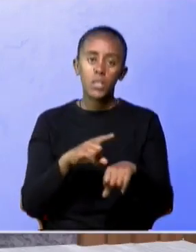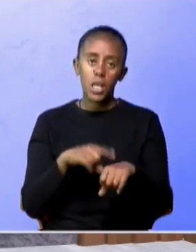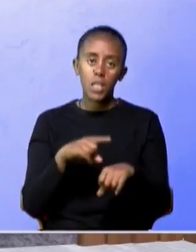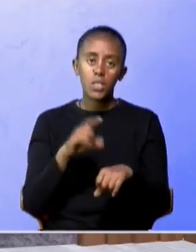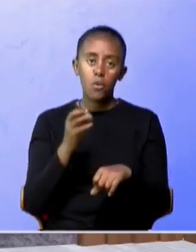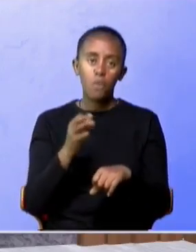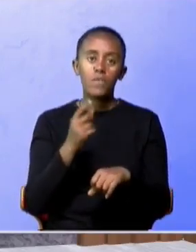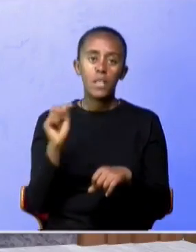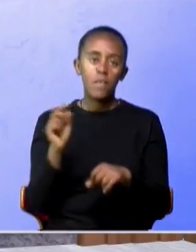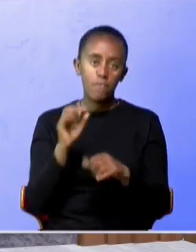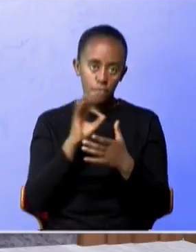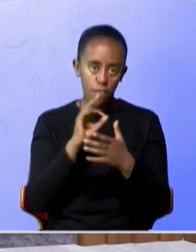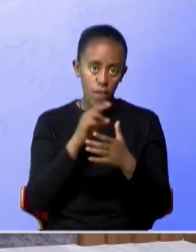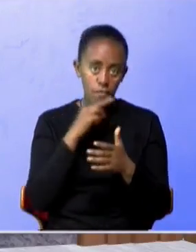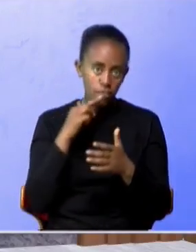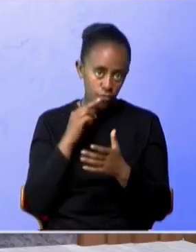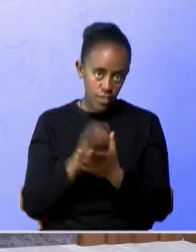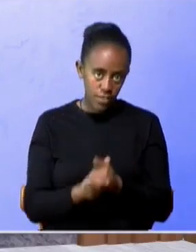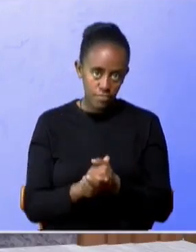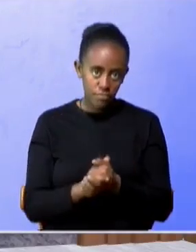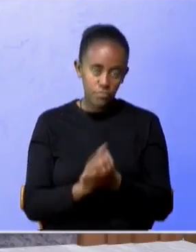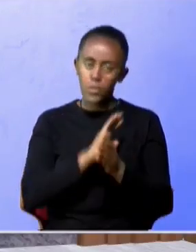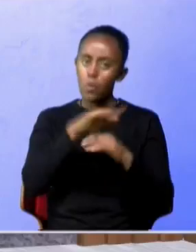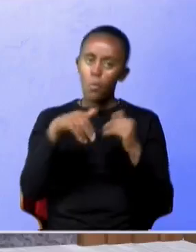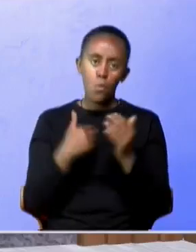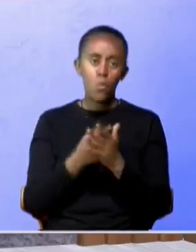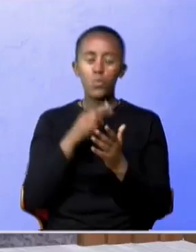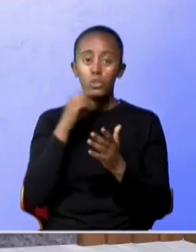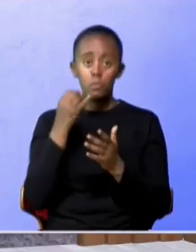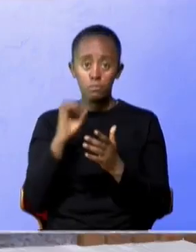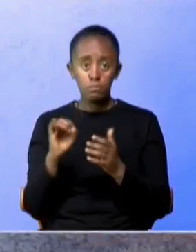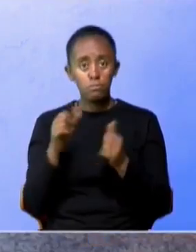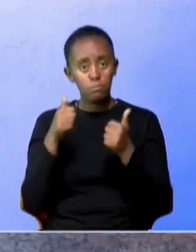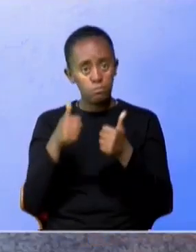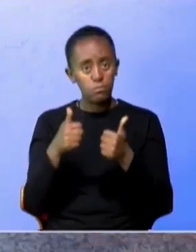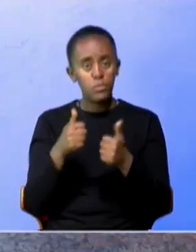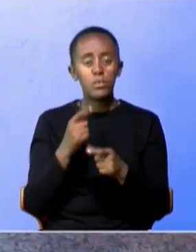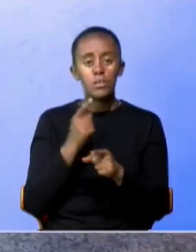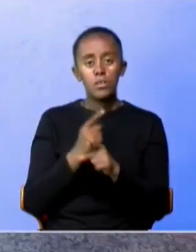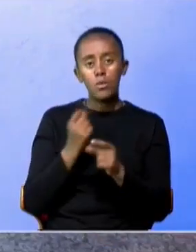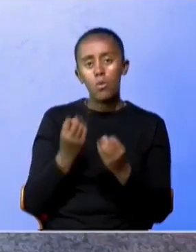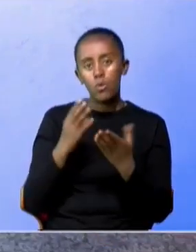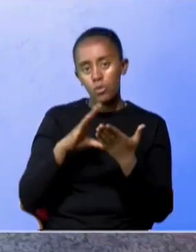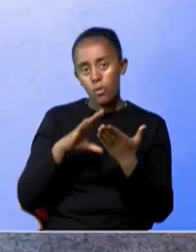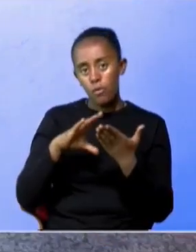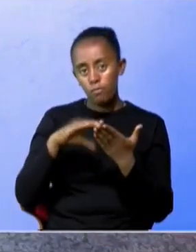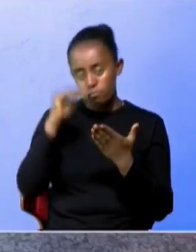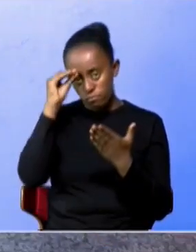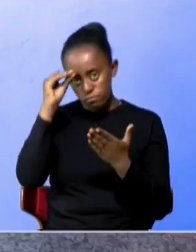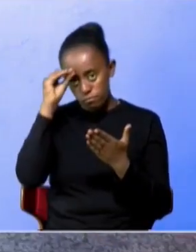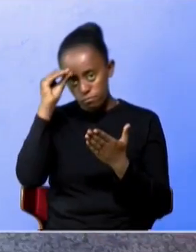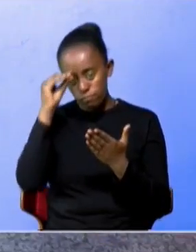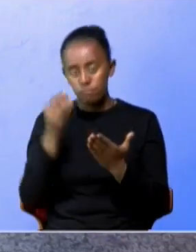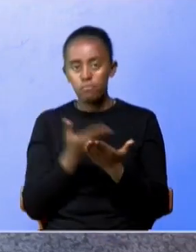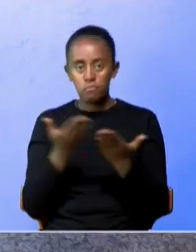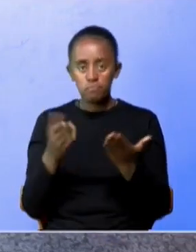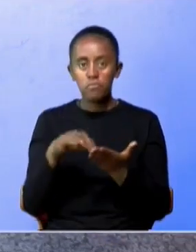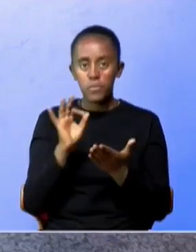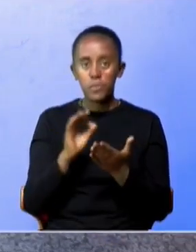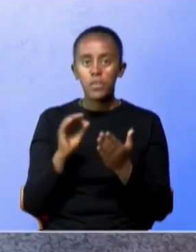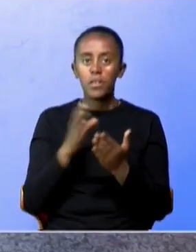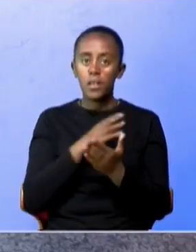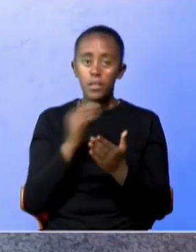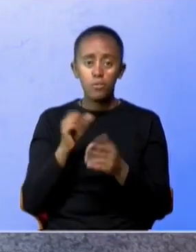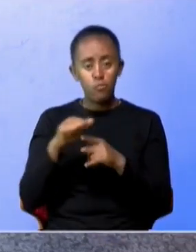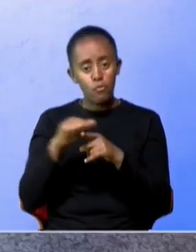a verb. And that is all about gerunds, and I'm sure you have a lot of things in this class. You've gotten a lot of things, and you will